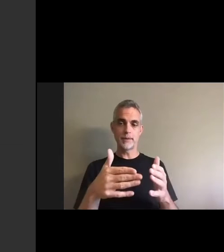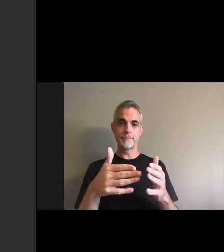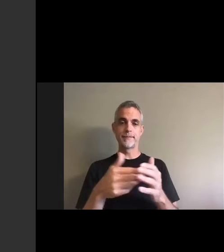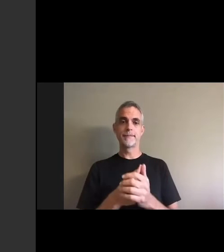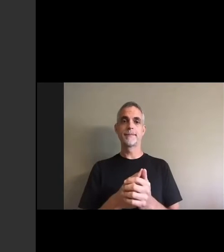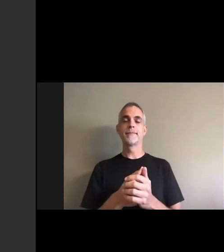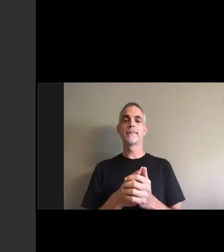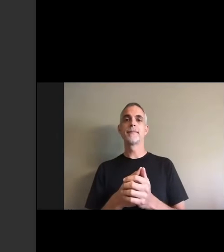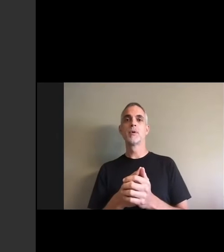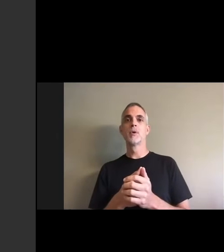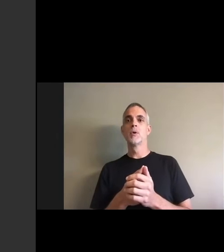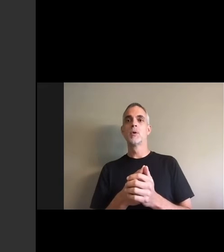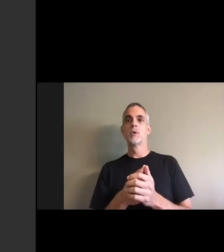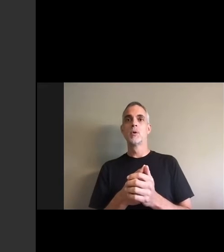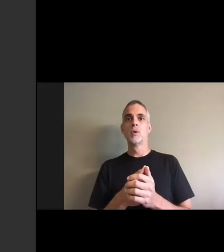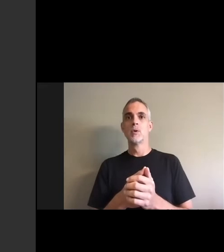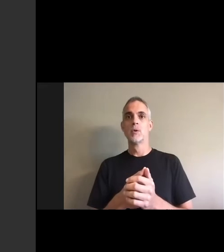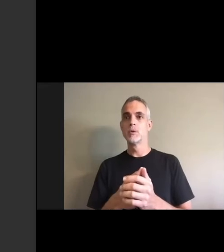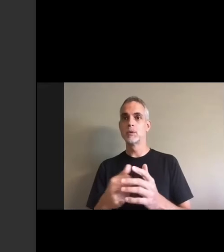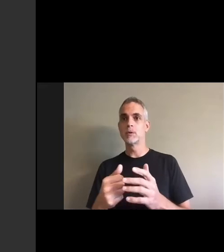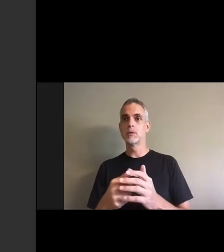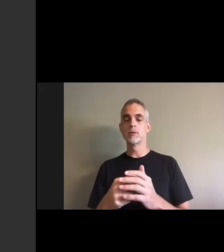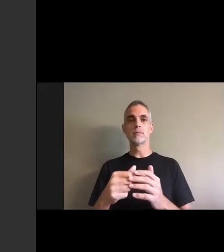The wrong way is